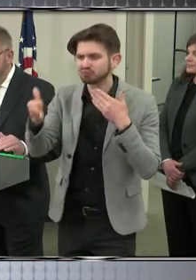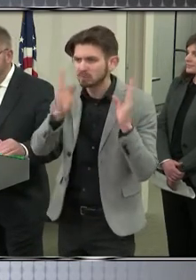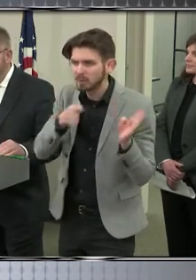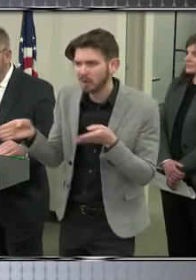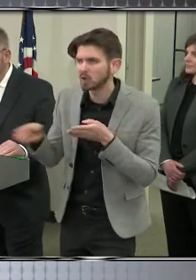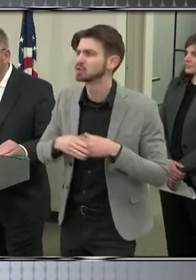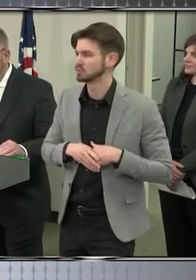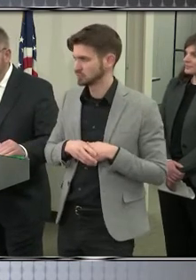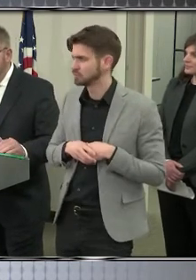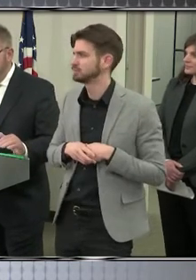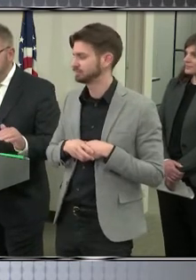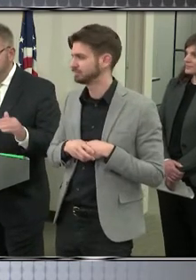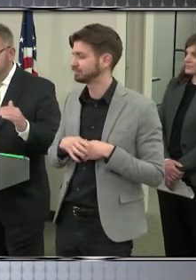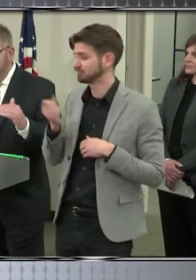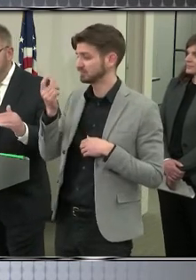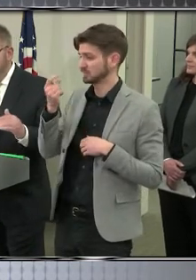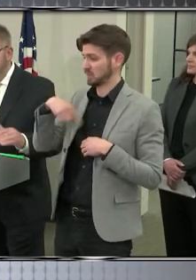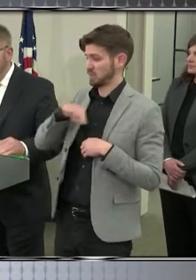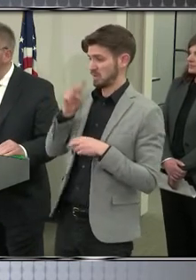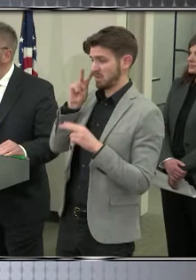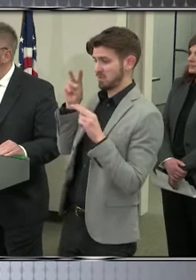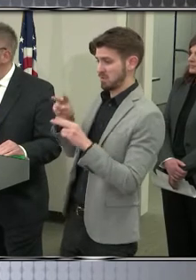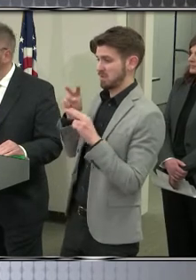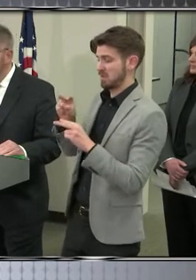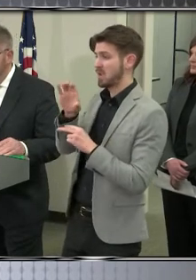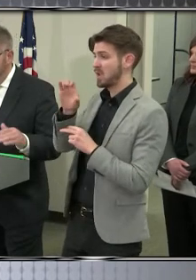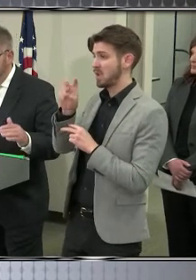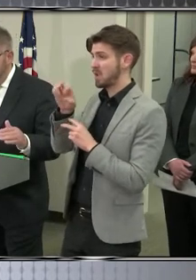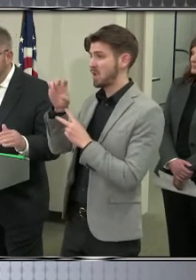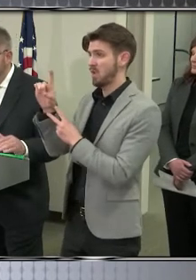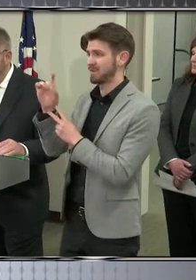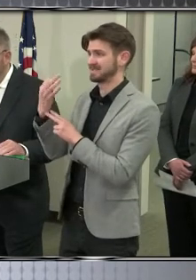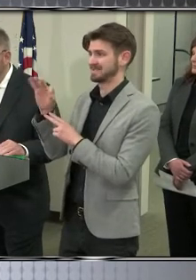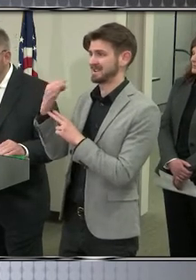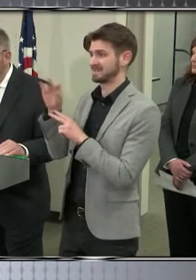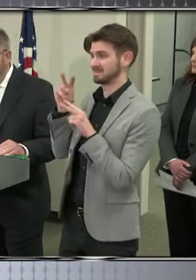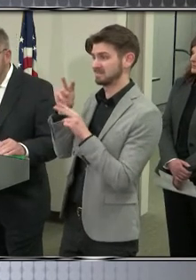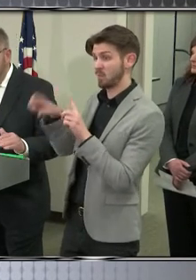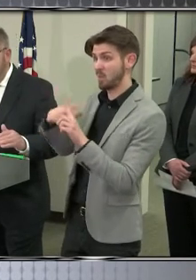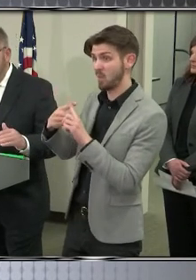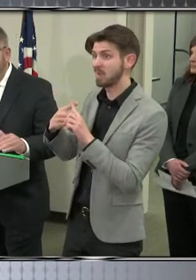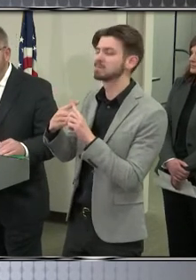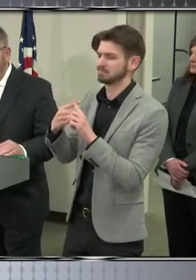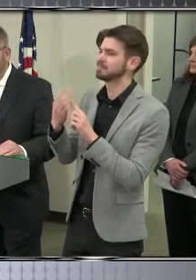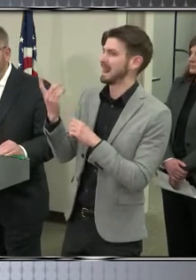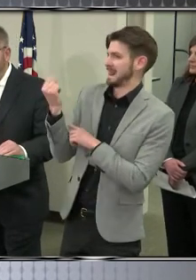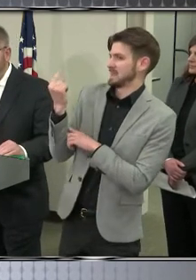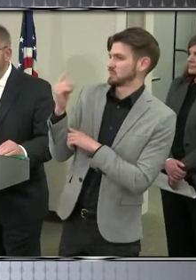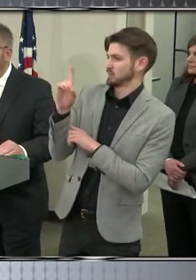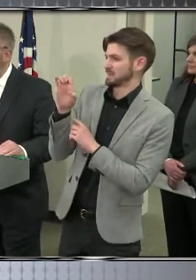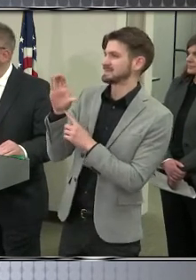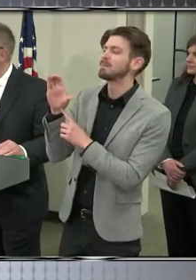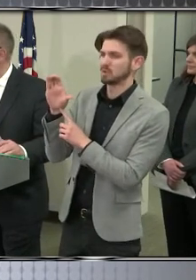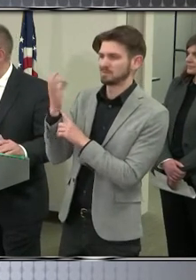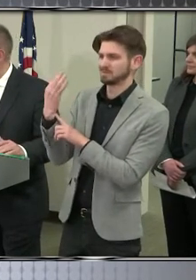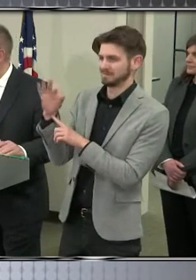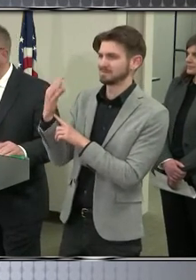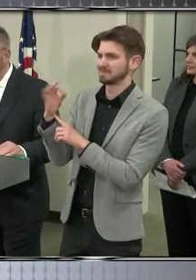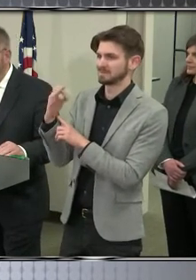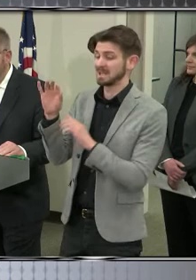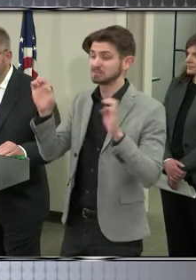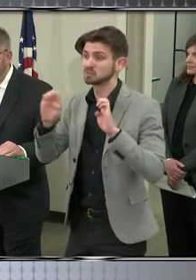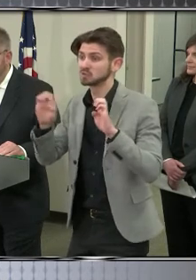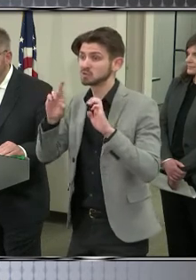actually been monitoring the COVID-19 virus since December of last year. And they activated an emergency response team as of